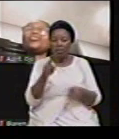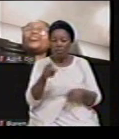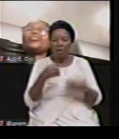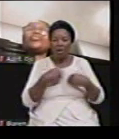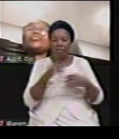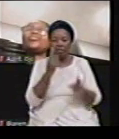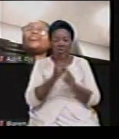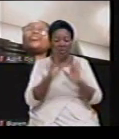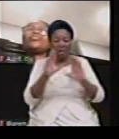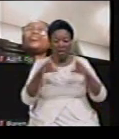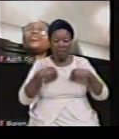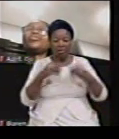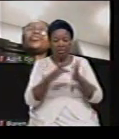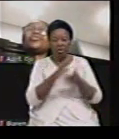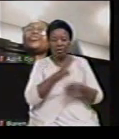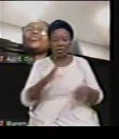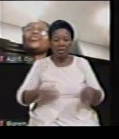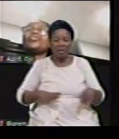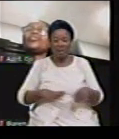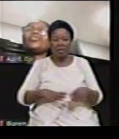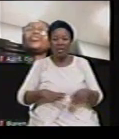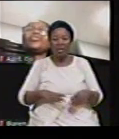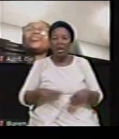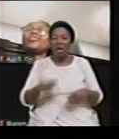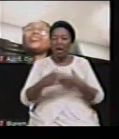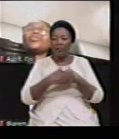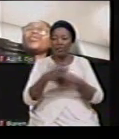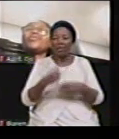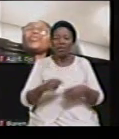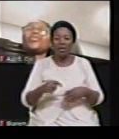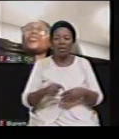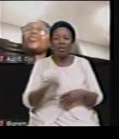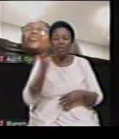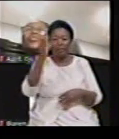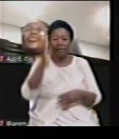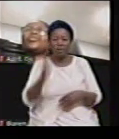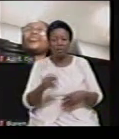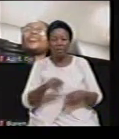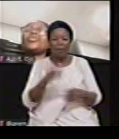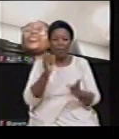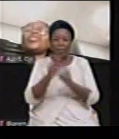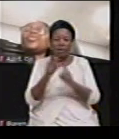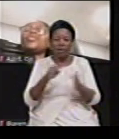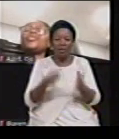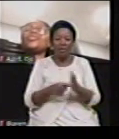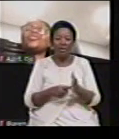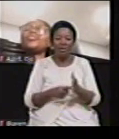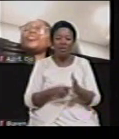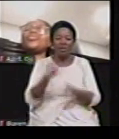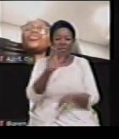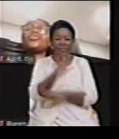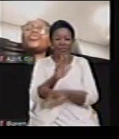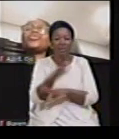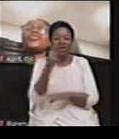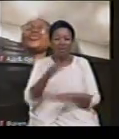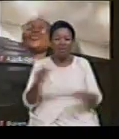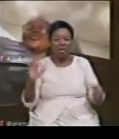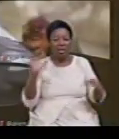Christ after the pastor's message this evening, there is a link,